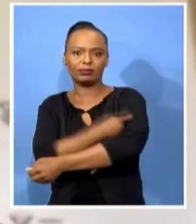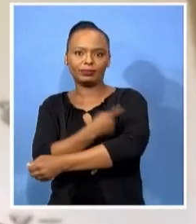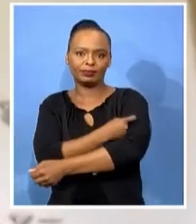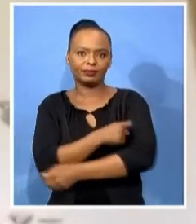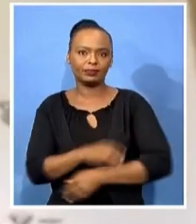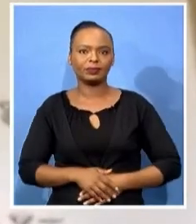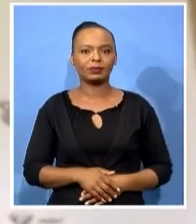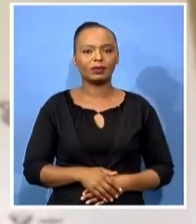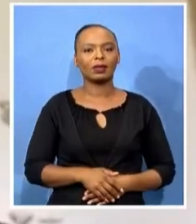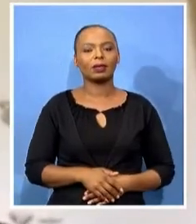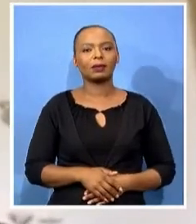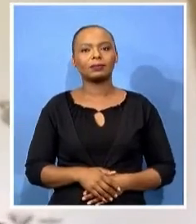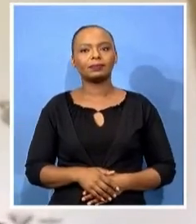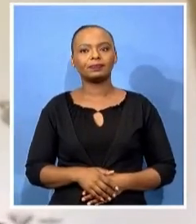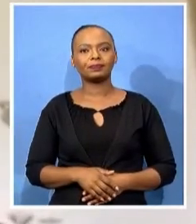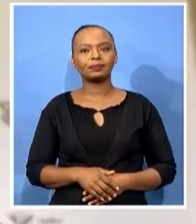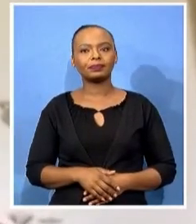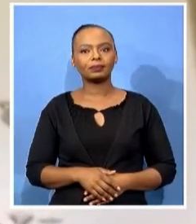engaged a number of